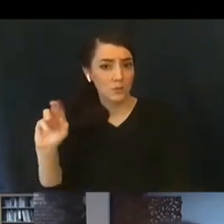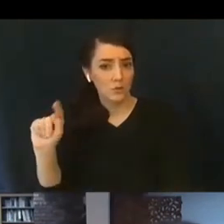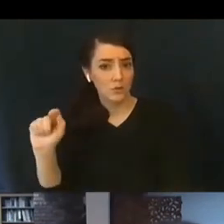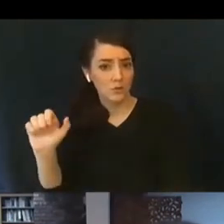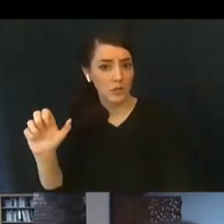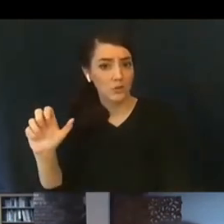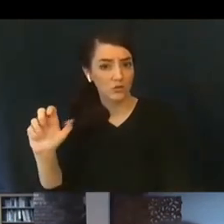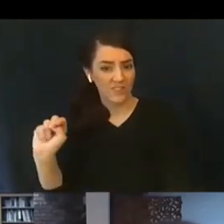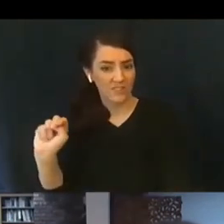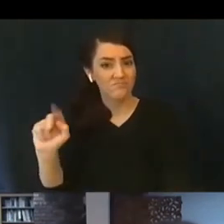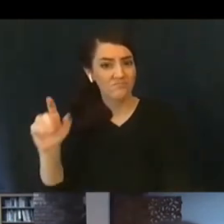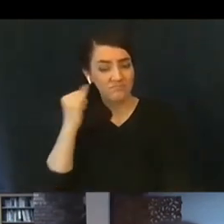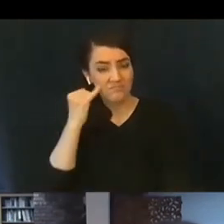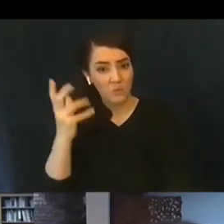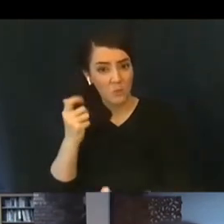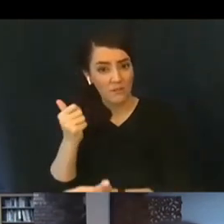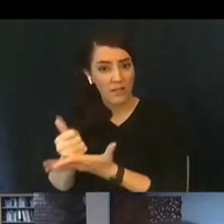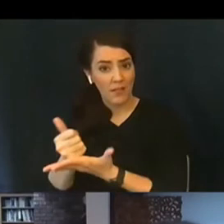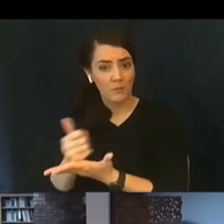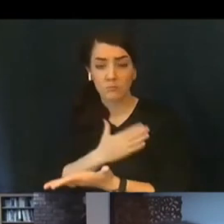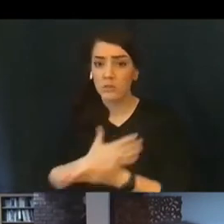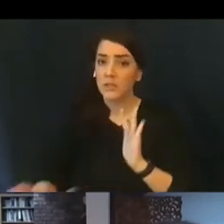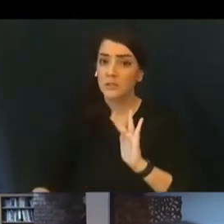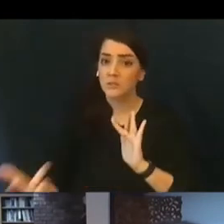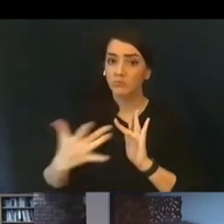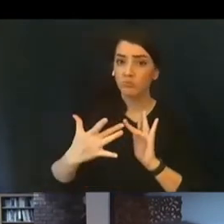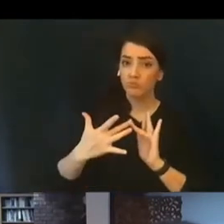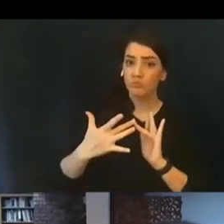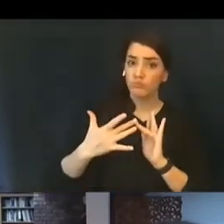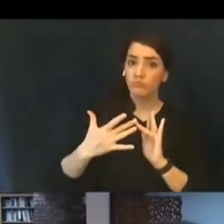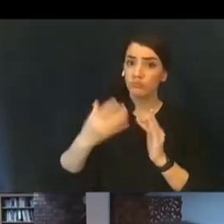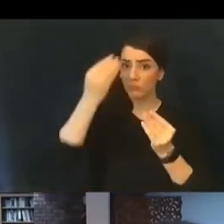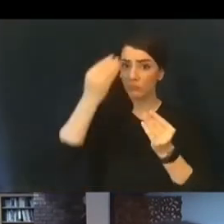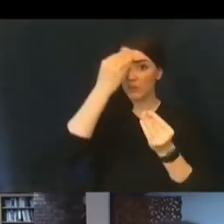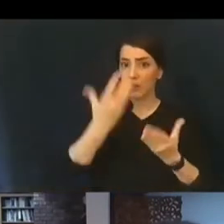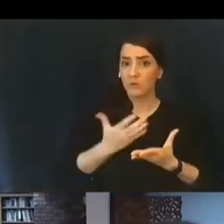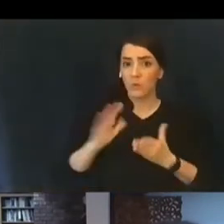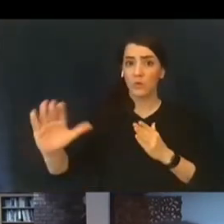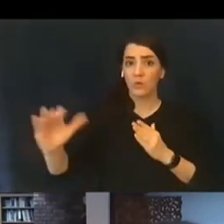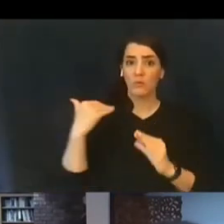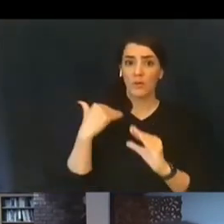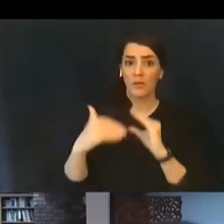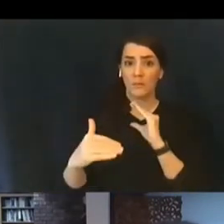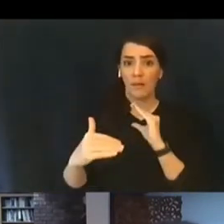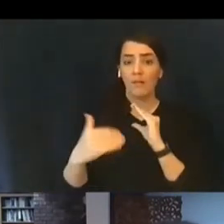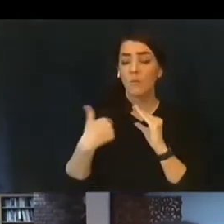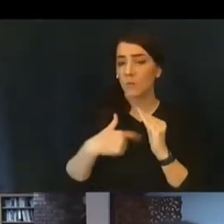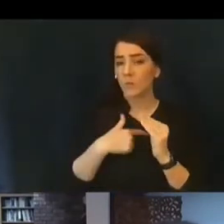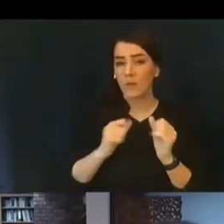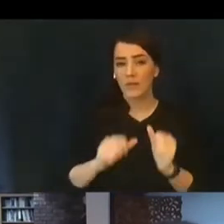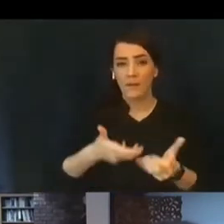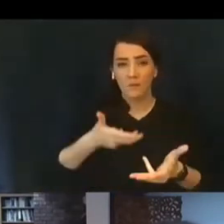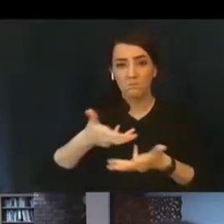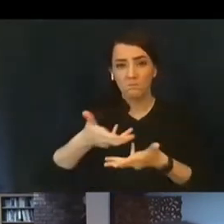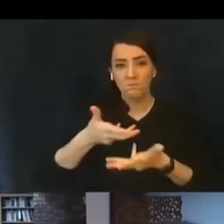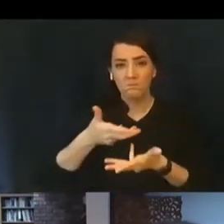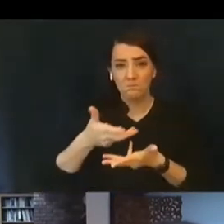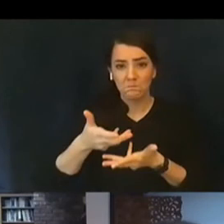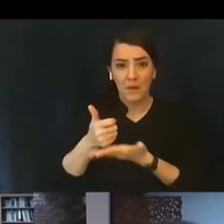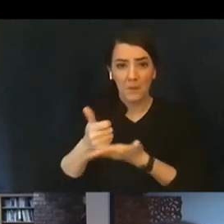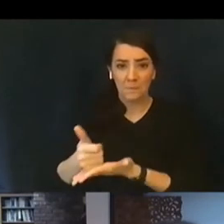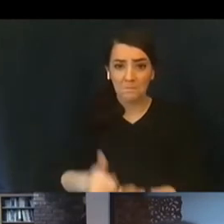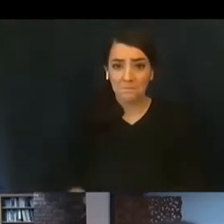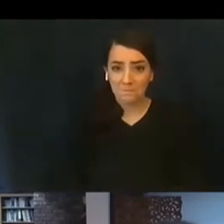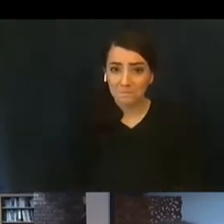um, just please leave your email in the chat and we'll, we'll try, um, you know, to help you out with that.